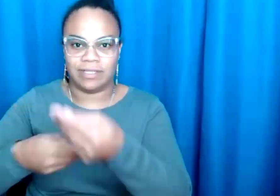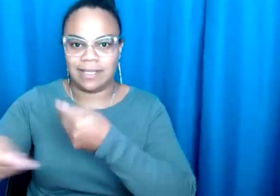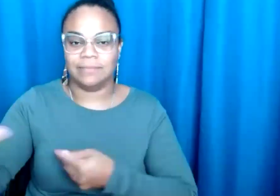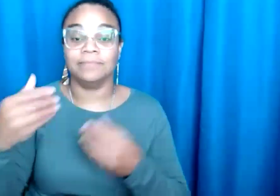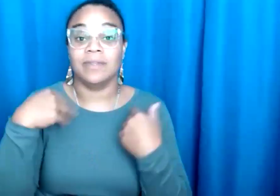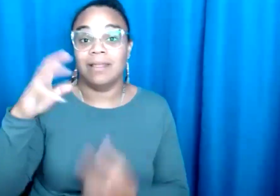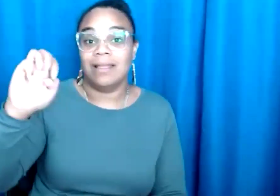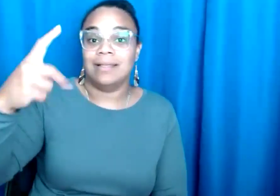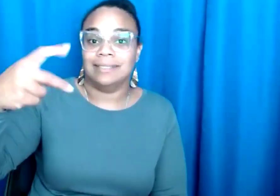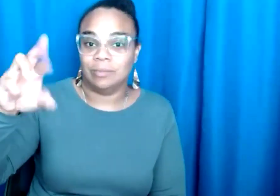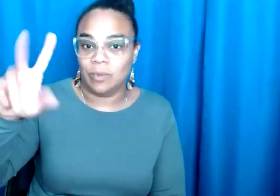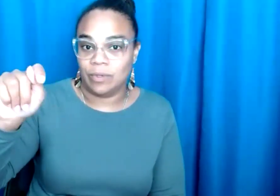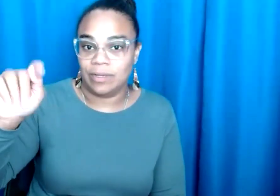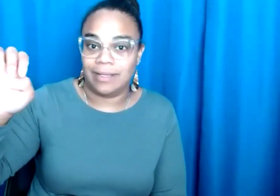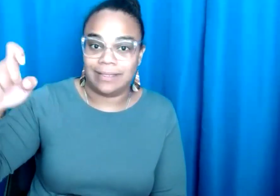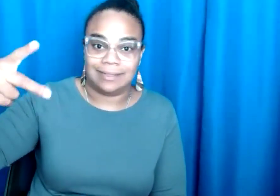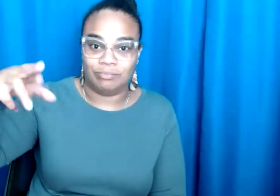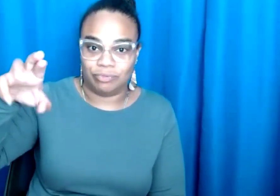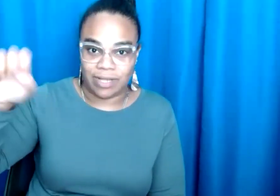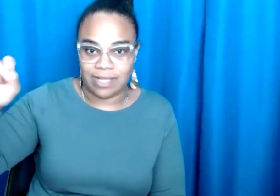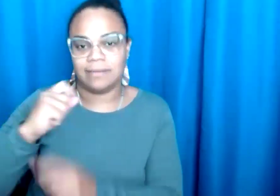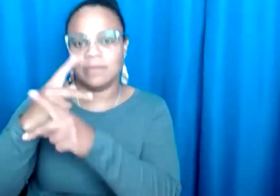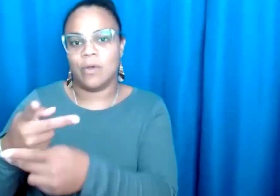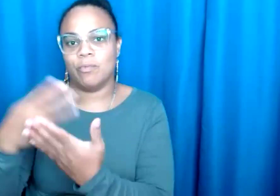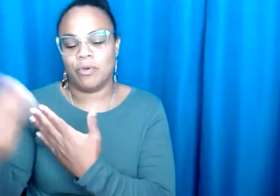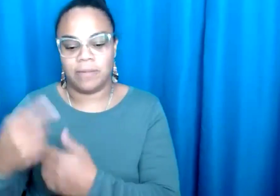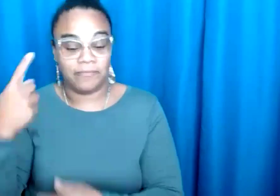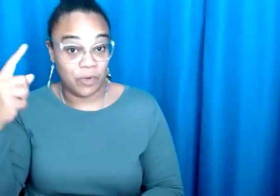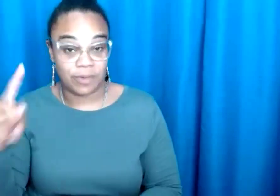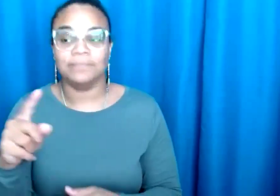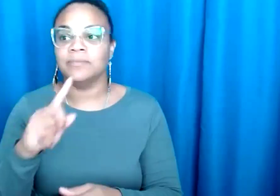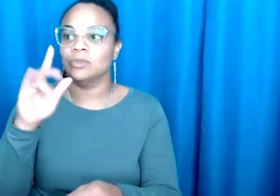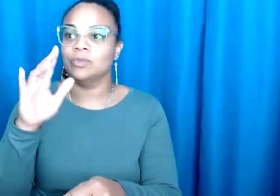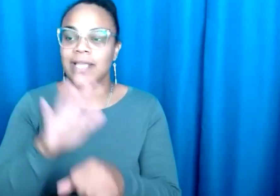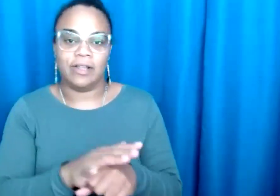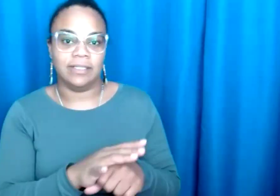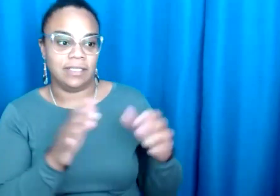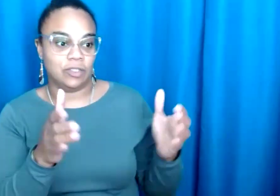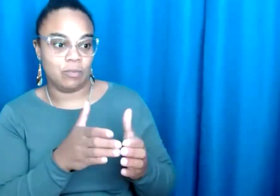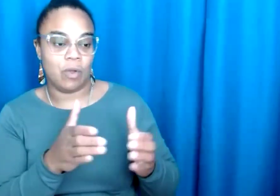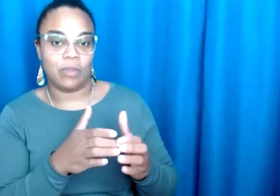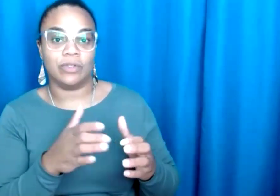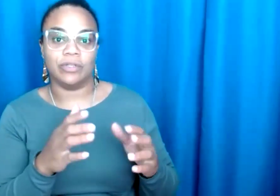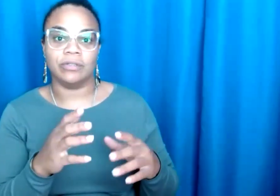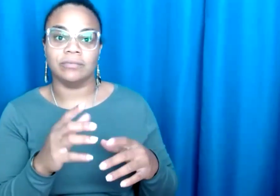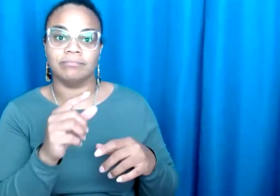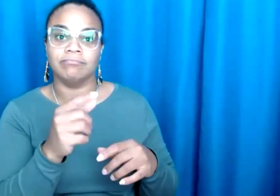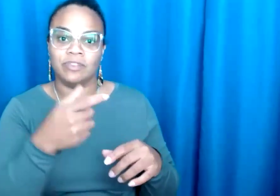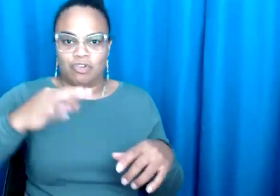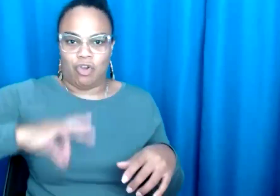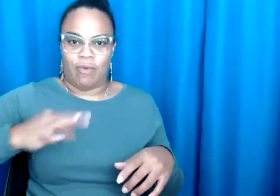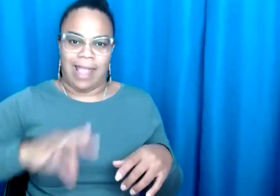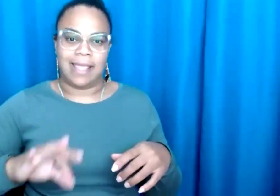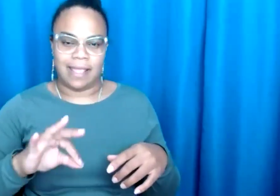Express loan program, and that's for guaranteeing smaller revolving lines of credit for a business or